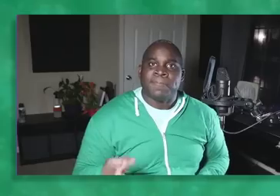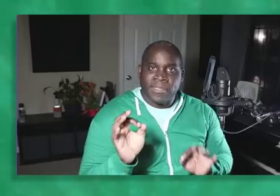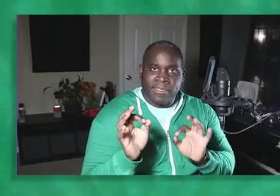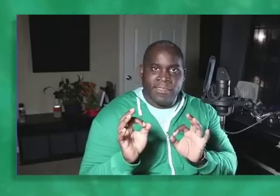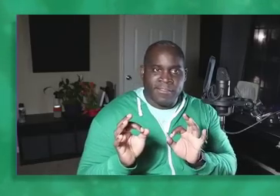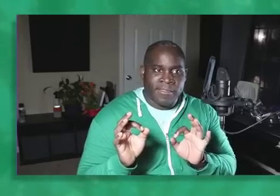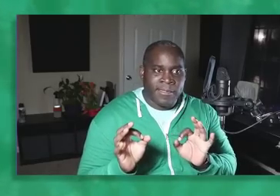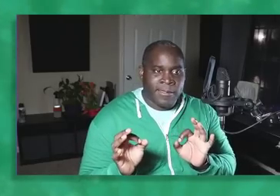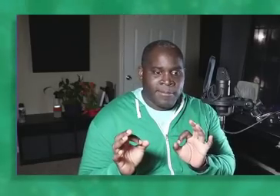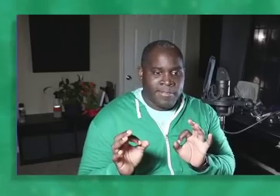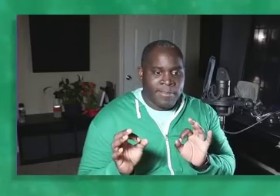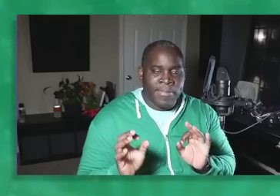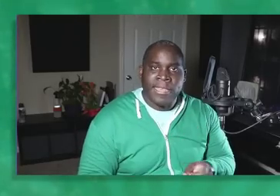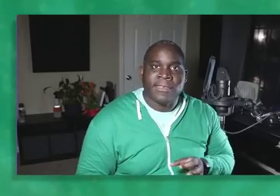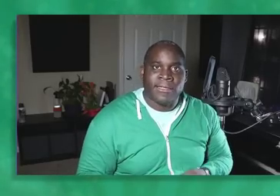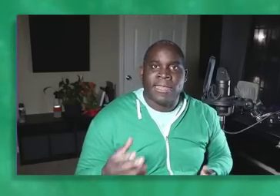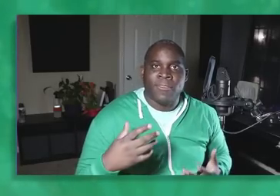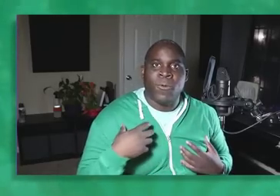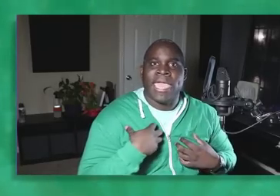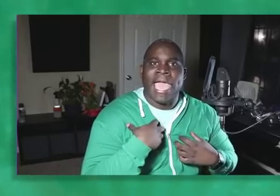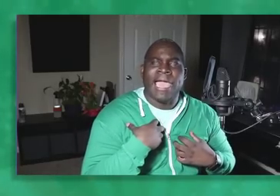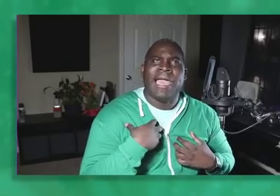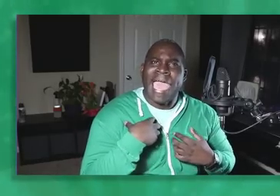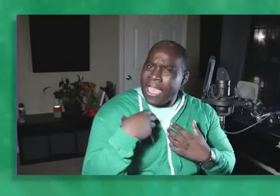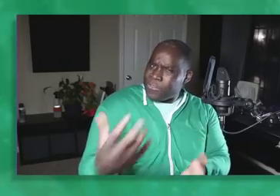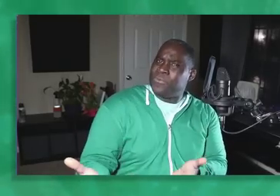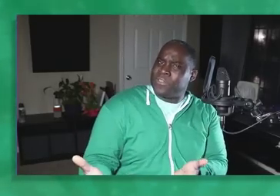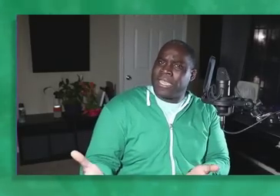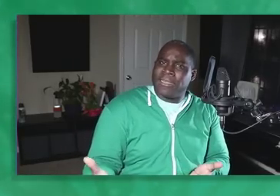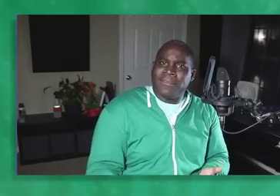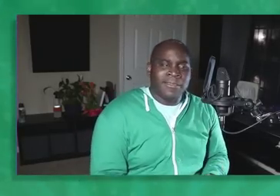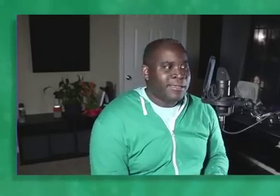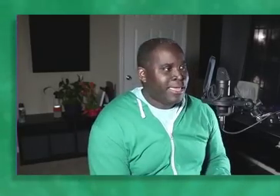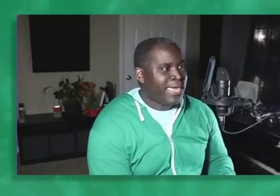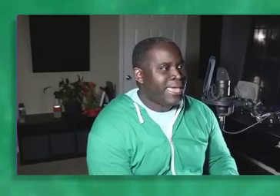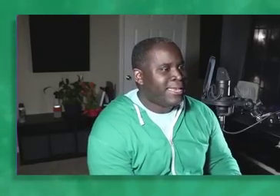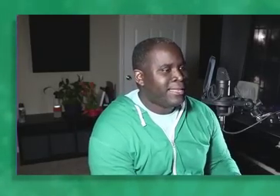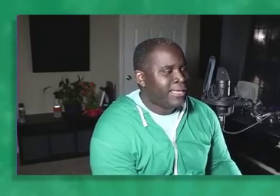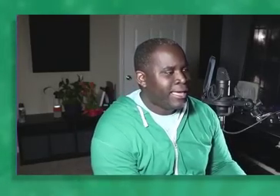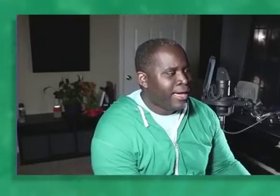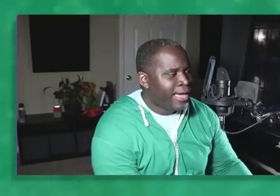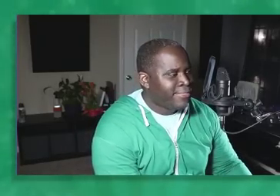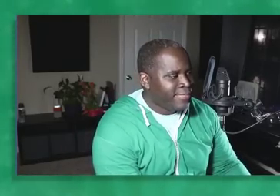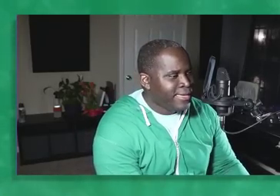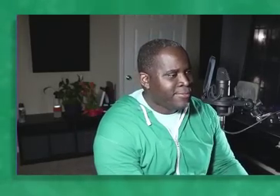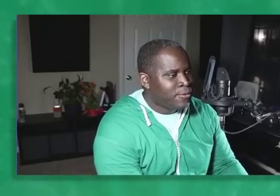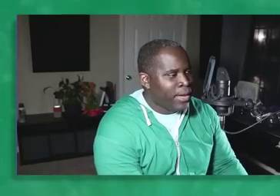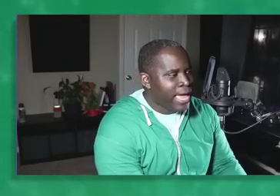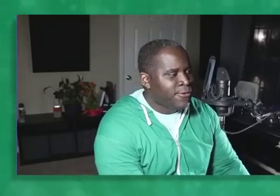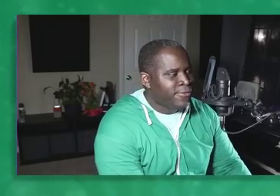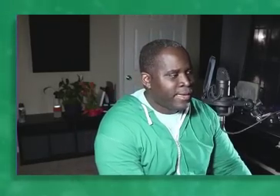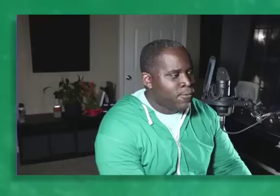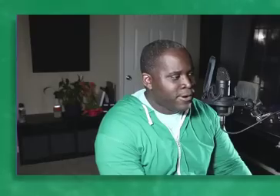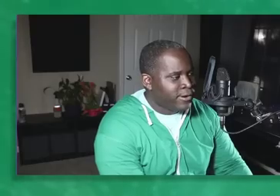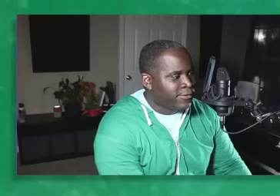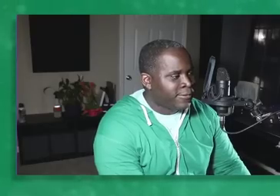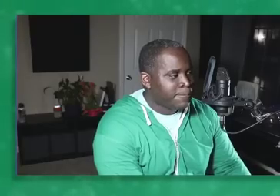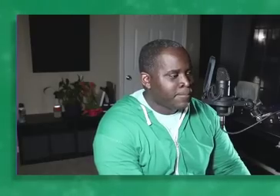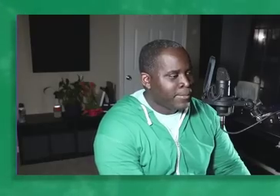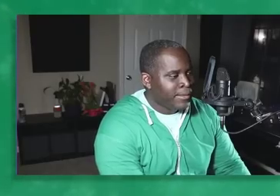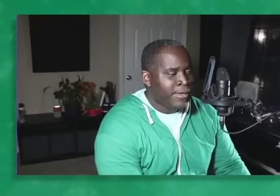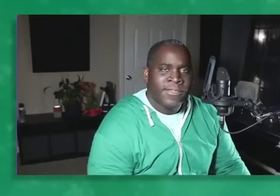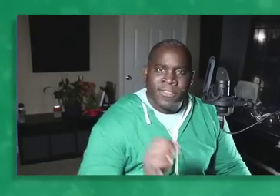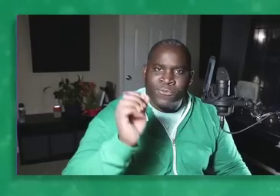sign is dependent on the way how you sign. And I think the way how you say